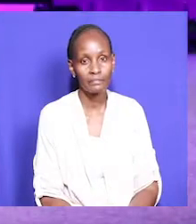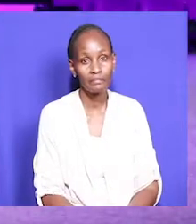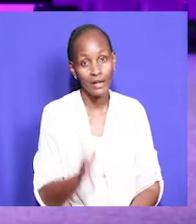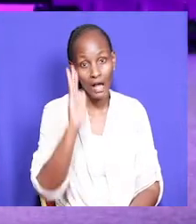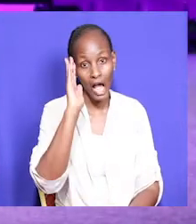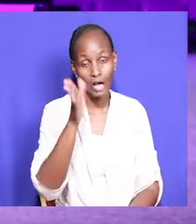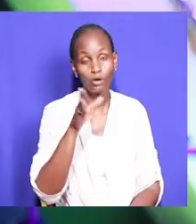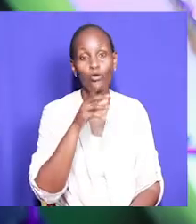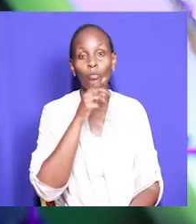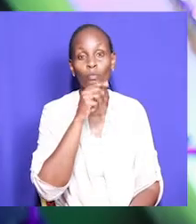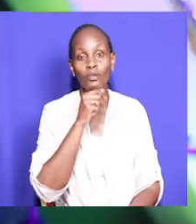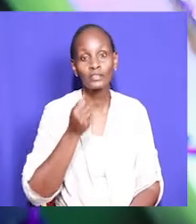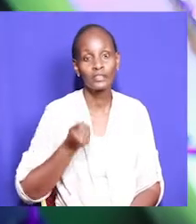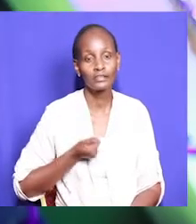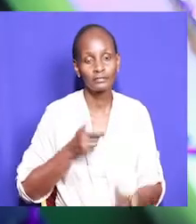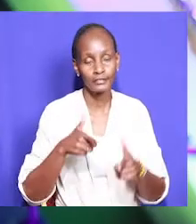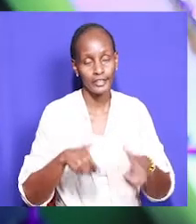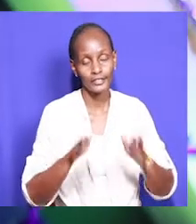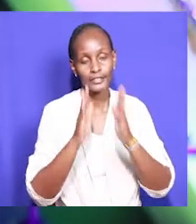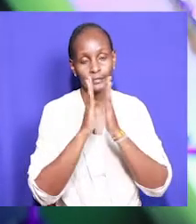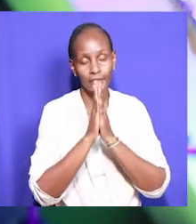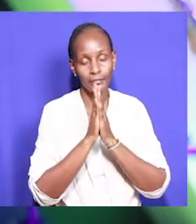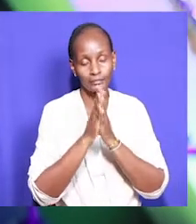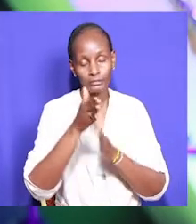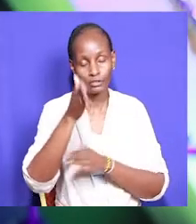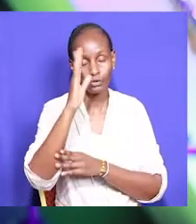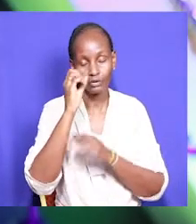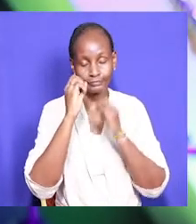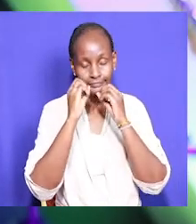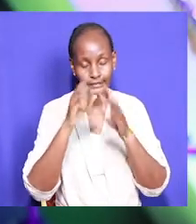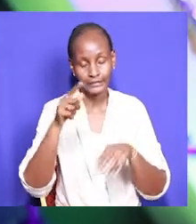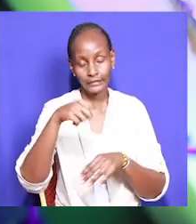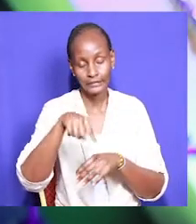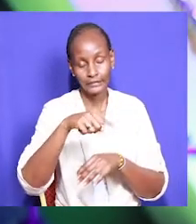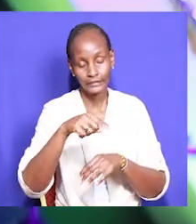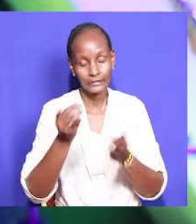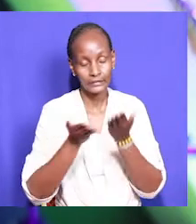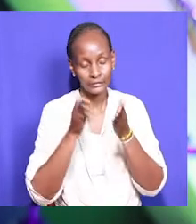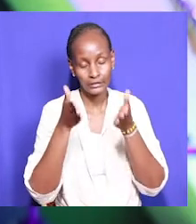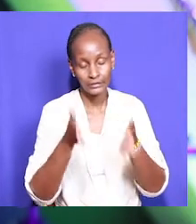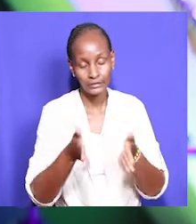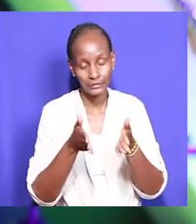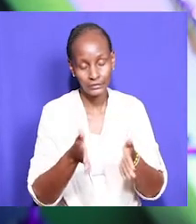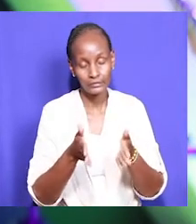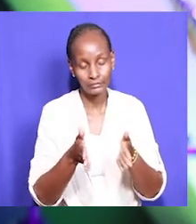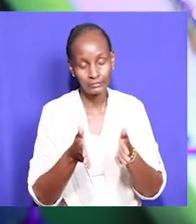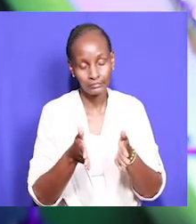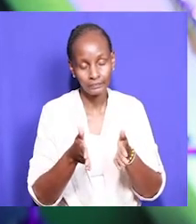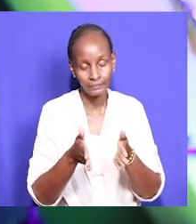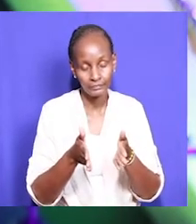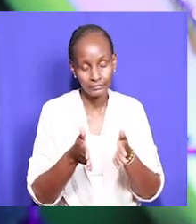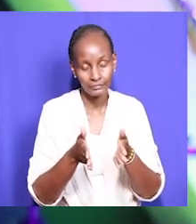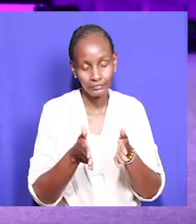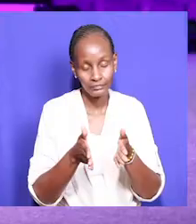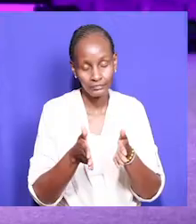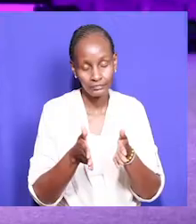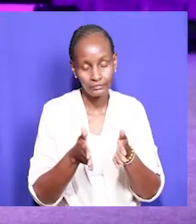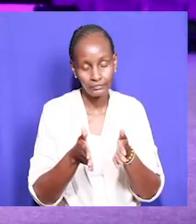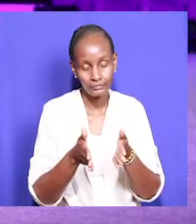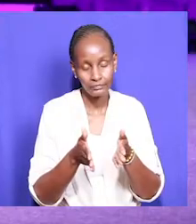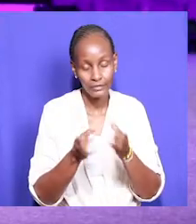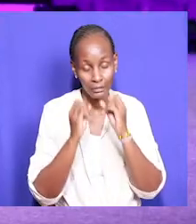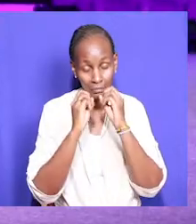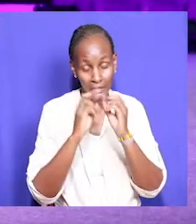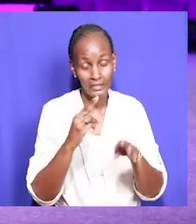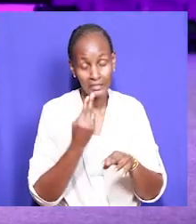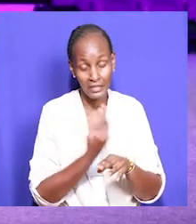Hi, boys and girls. Let's pray. God, please bless us for this service. To finish this service, please bless